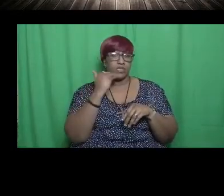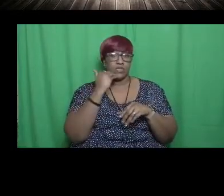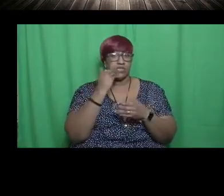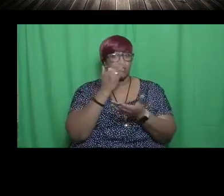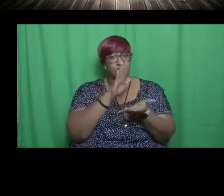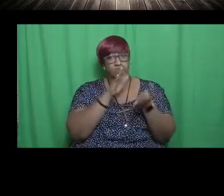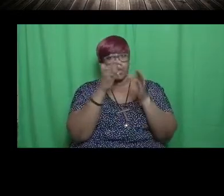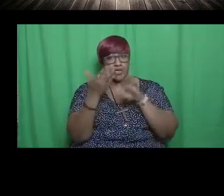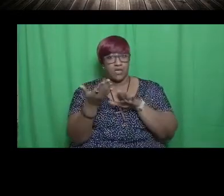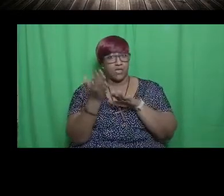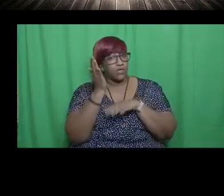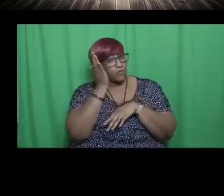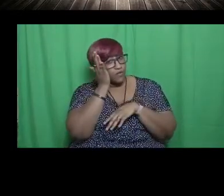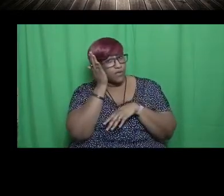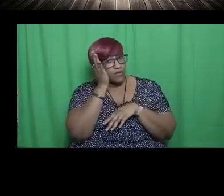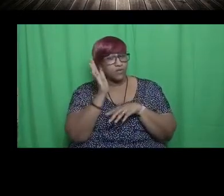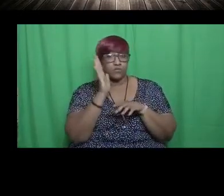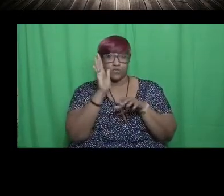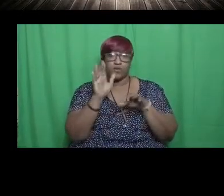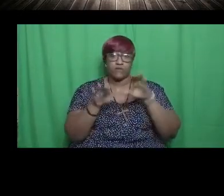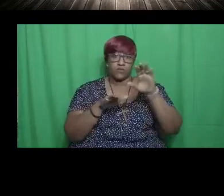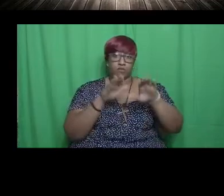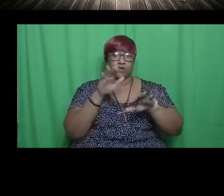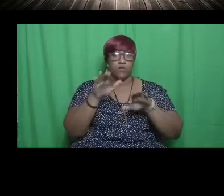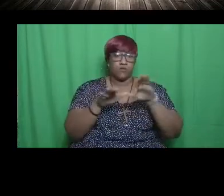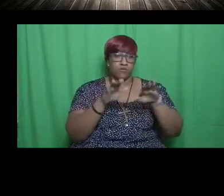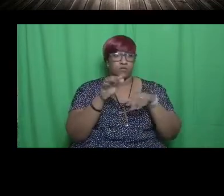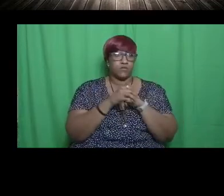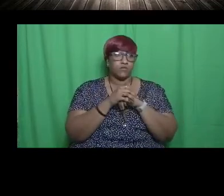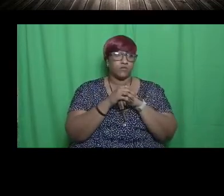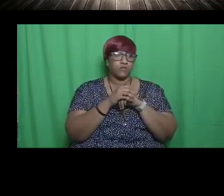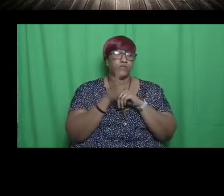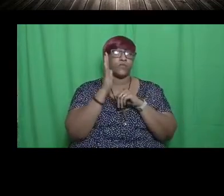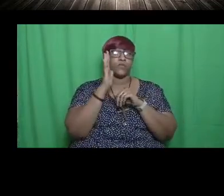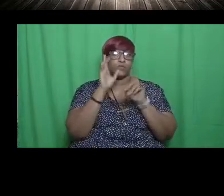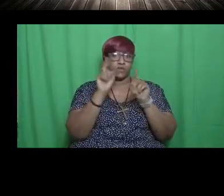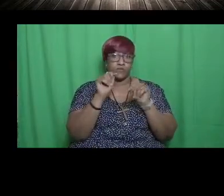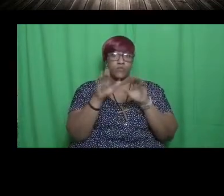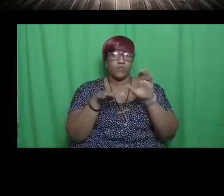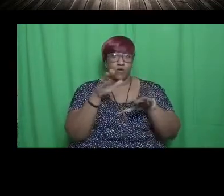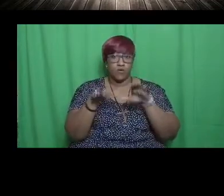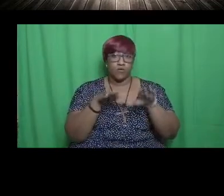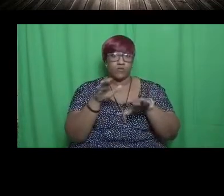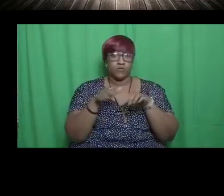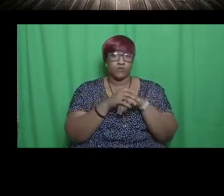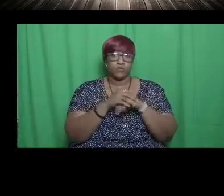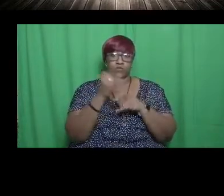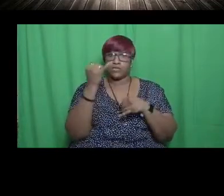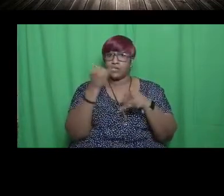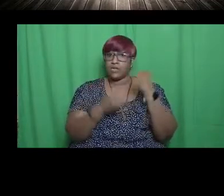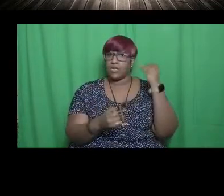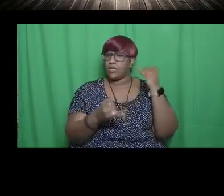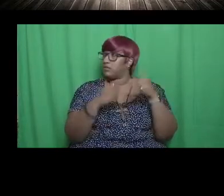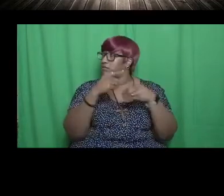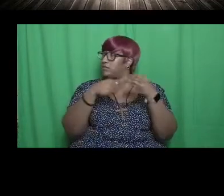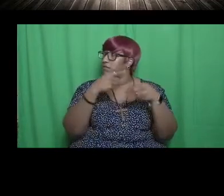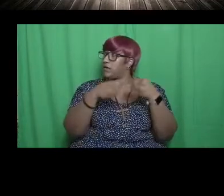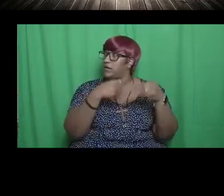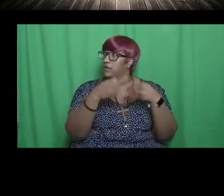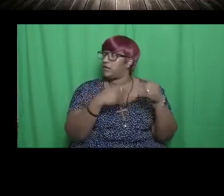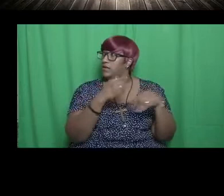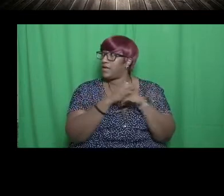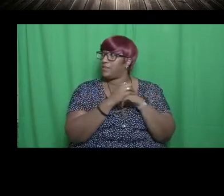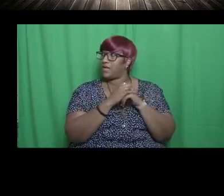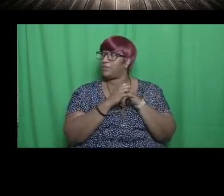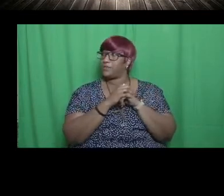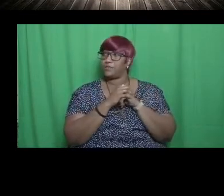Yep. And you're going to have to walk. You will have to walk. Yes. The last mile of